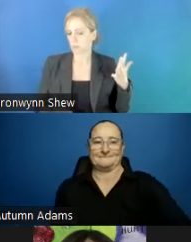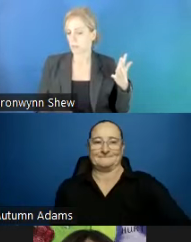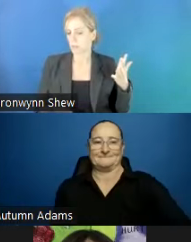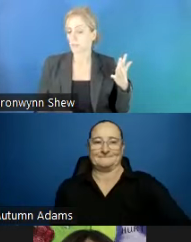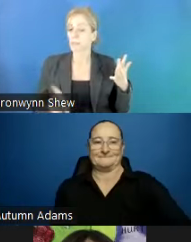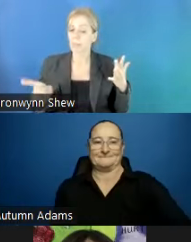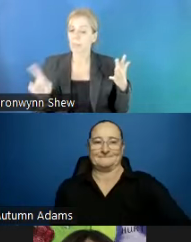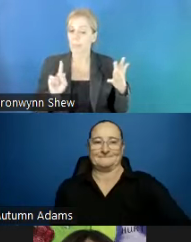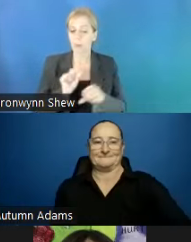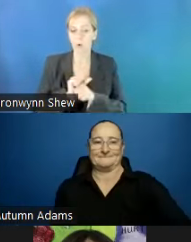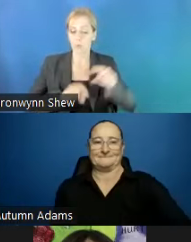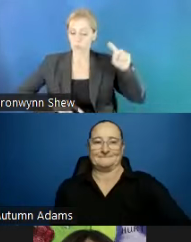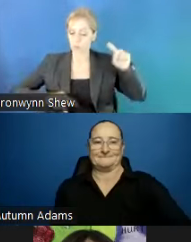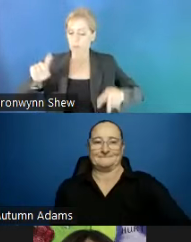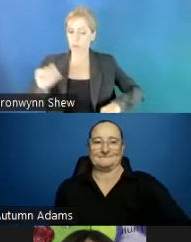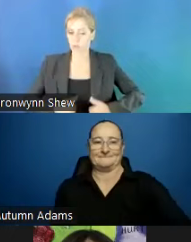of all kinds.